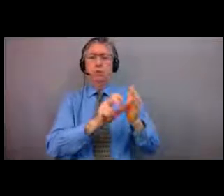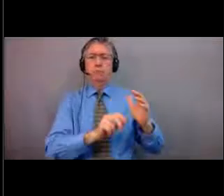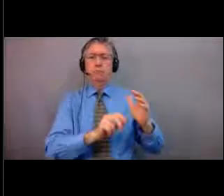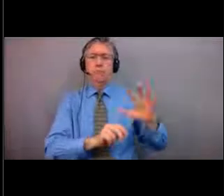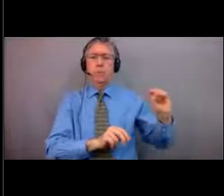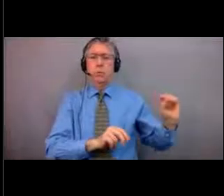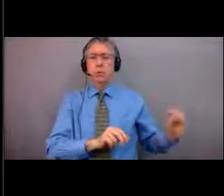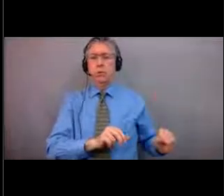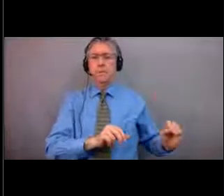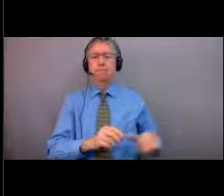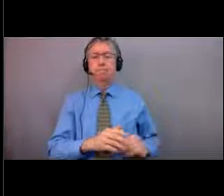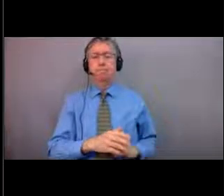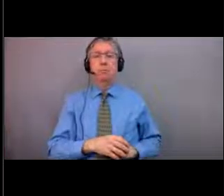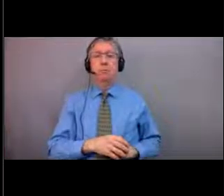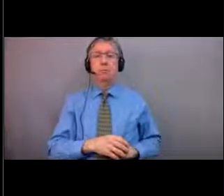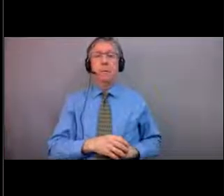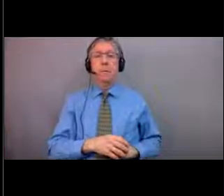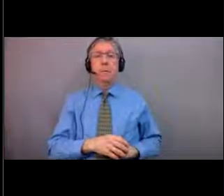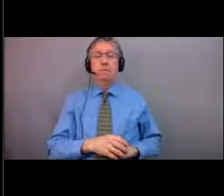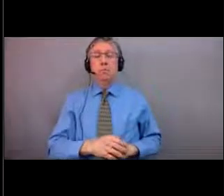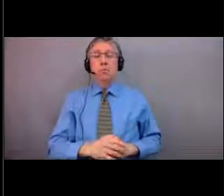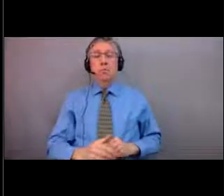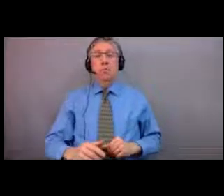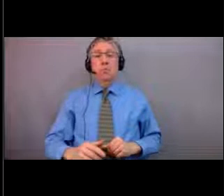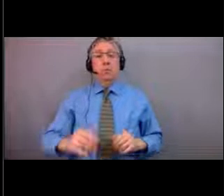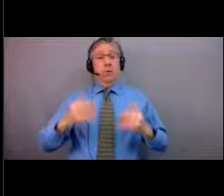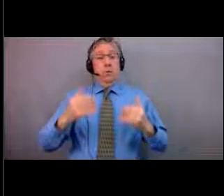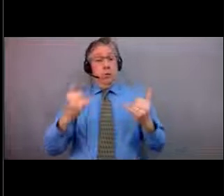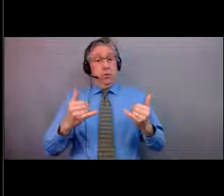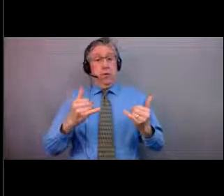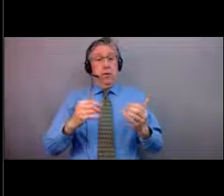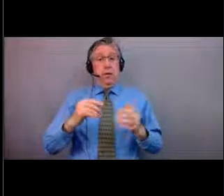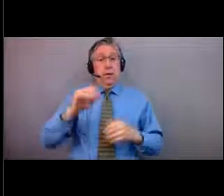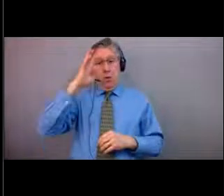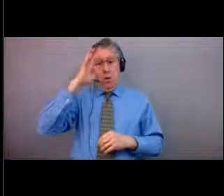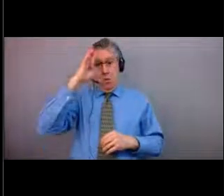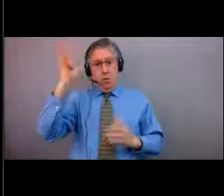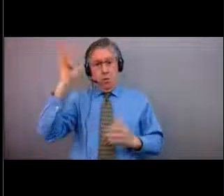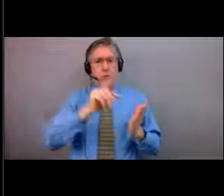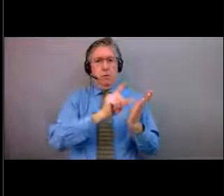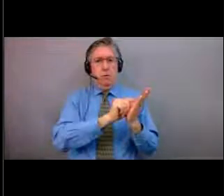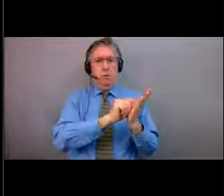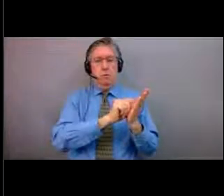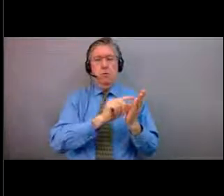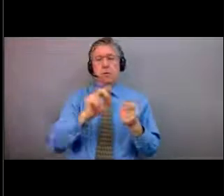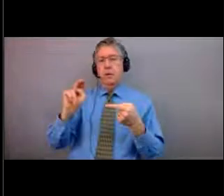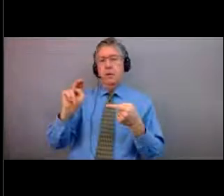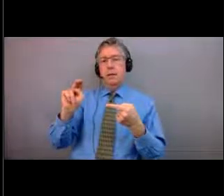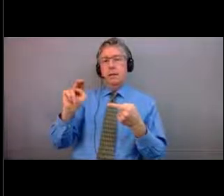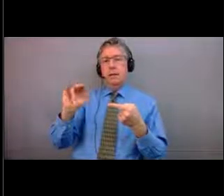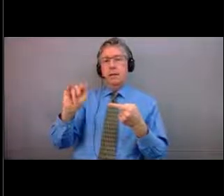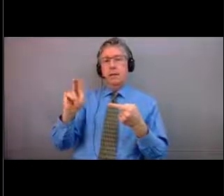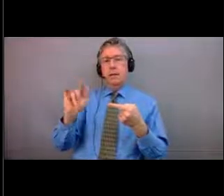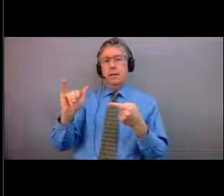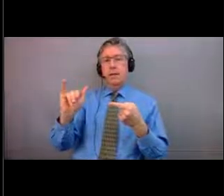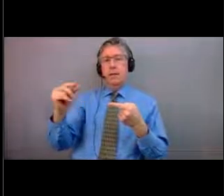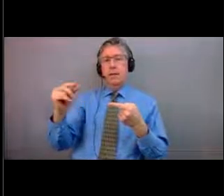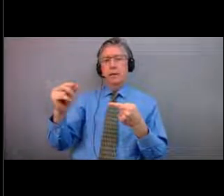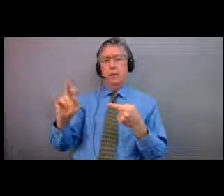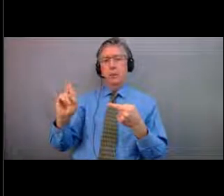Now, the paper that is being awarded today was led by Nikki Gruber from ETH, and